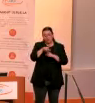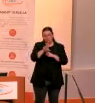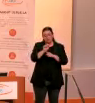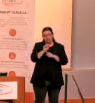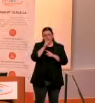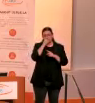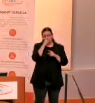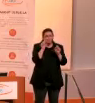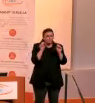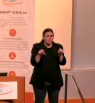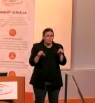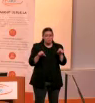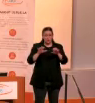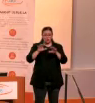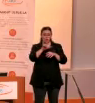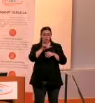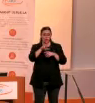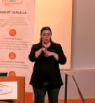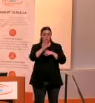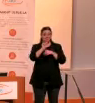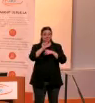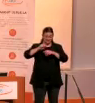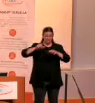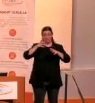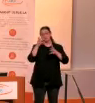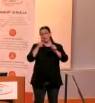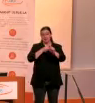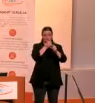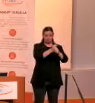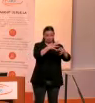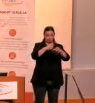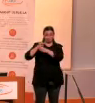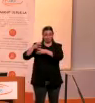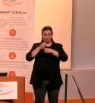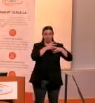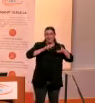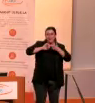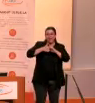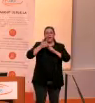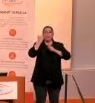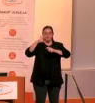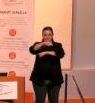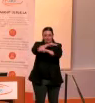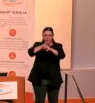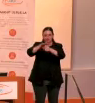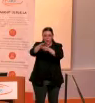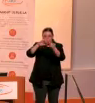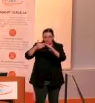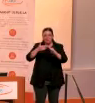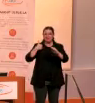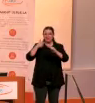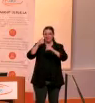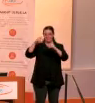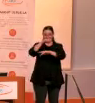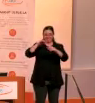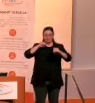lupus clusters in areas of increased pollution. We know that lupus patients who smoke have